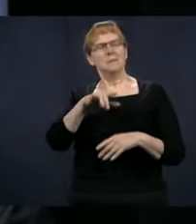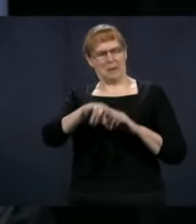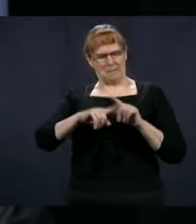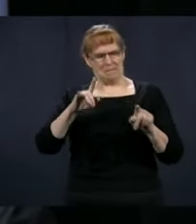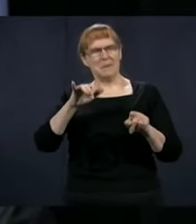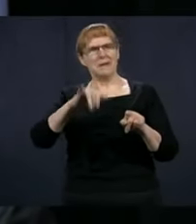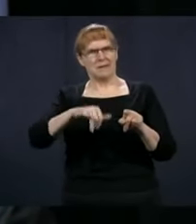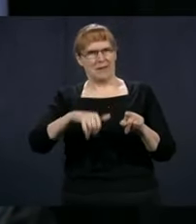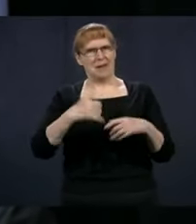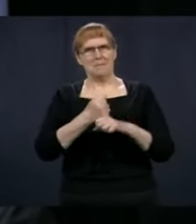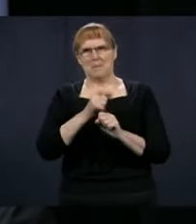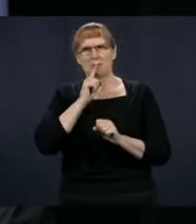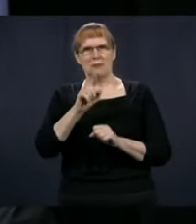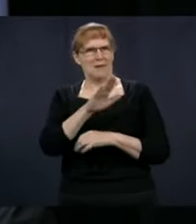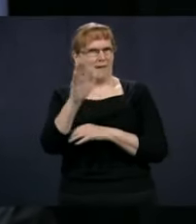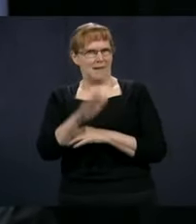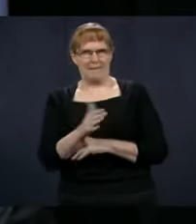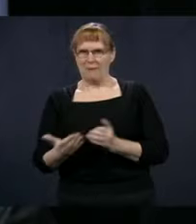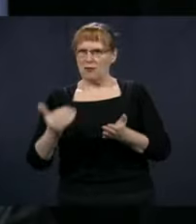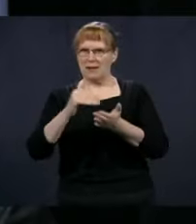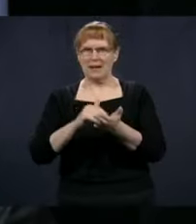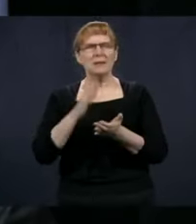some,